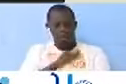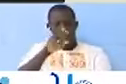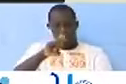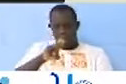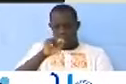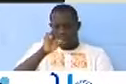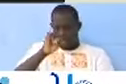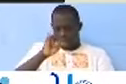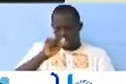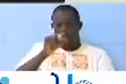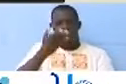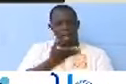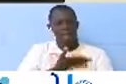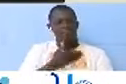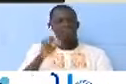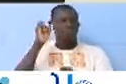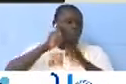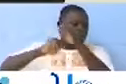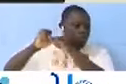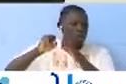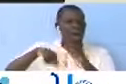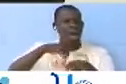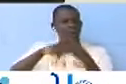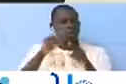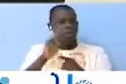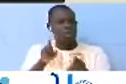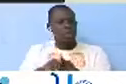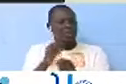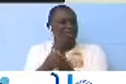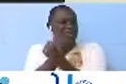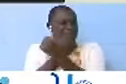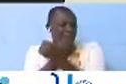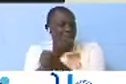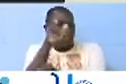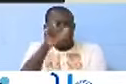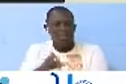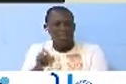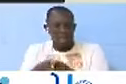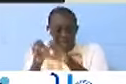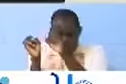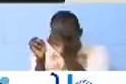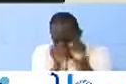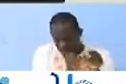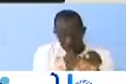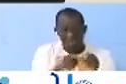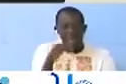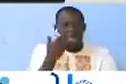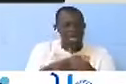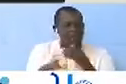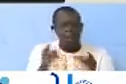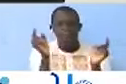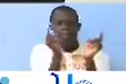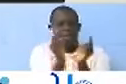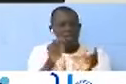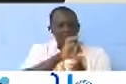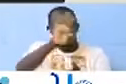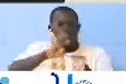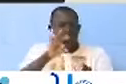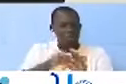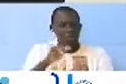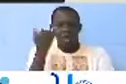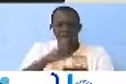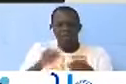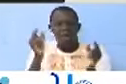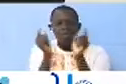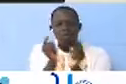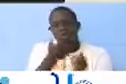culture of incommunicado illegal detention. Anu ka binga se nga kibaro fanan soro ko NIL ada kilimbe bu wala